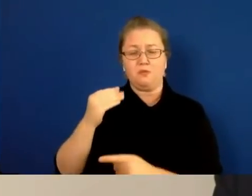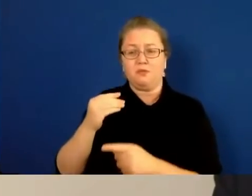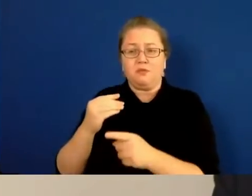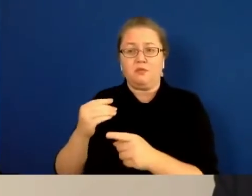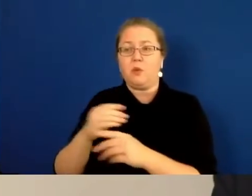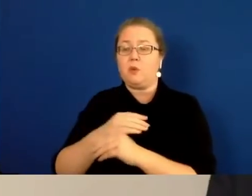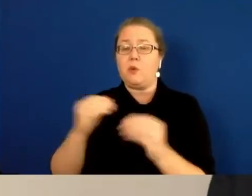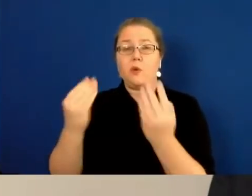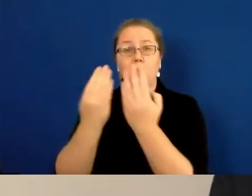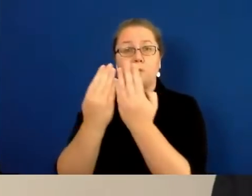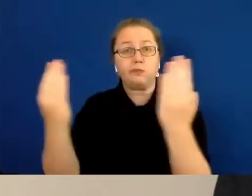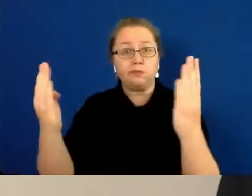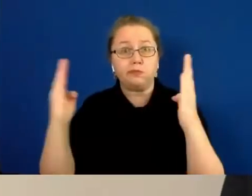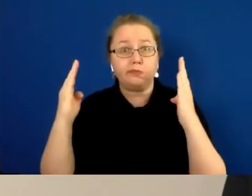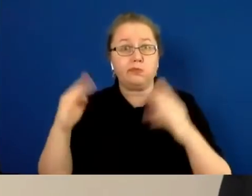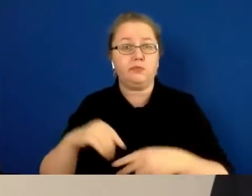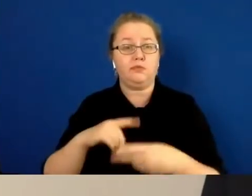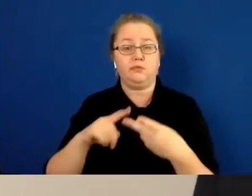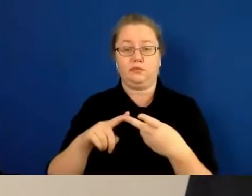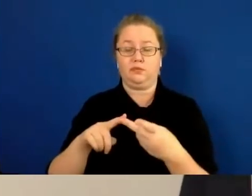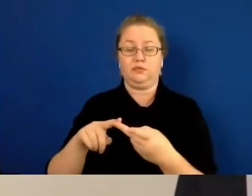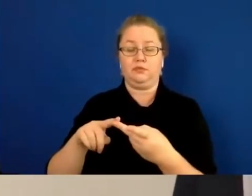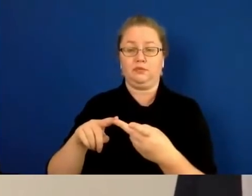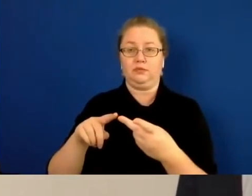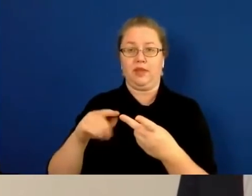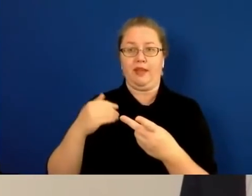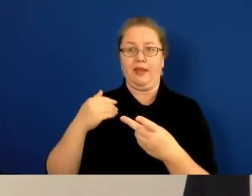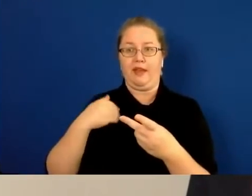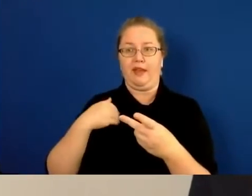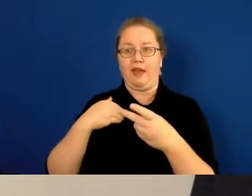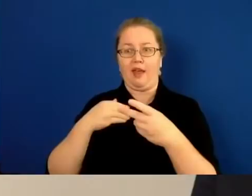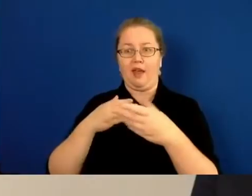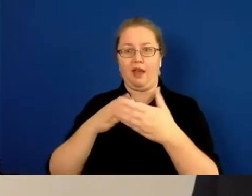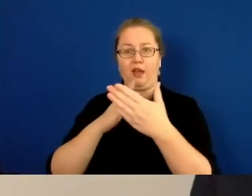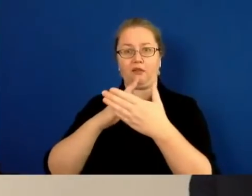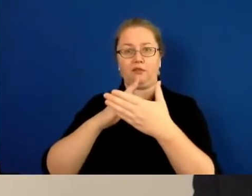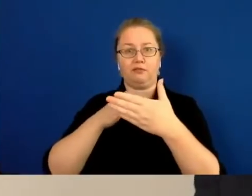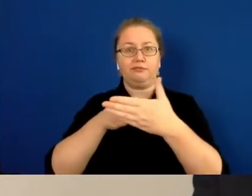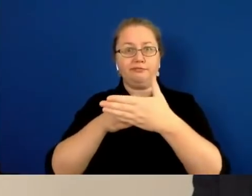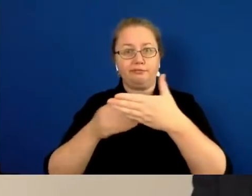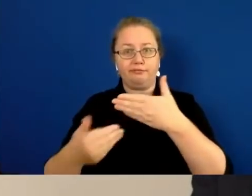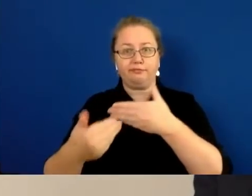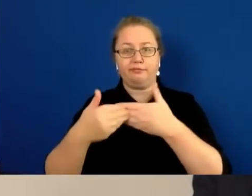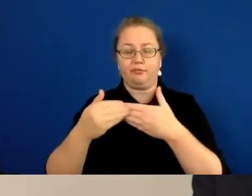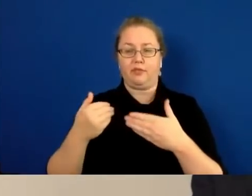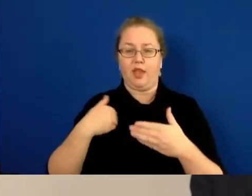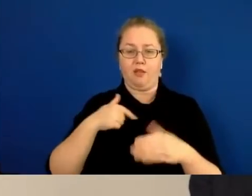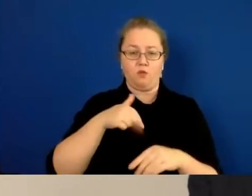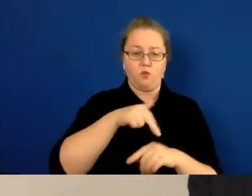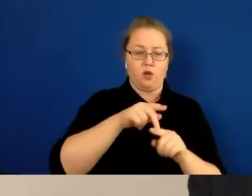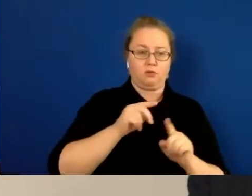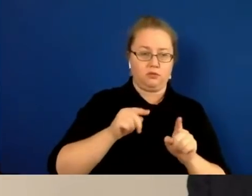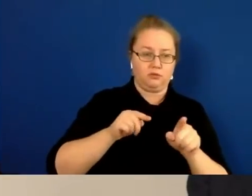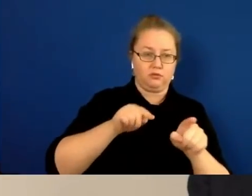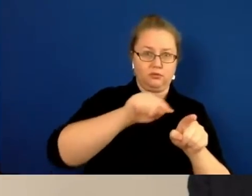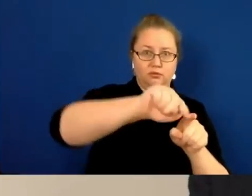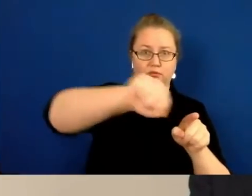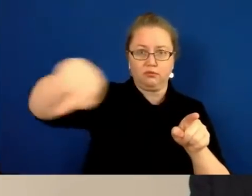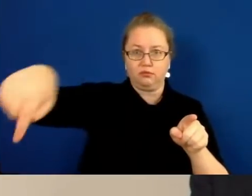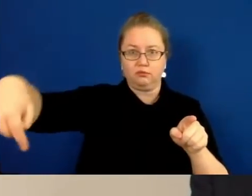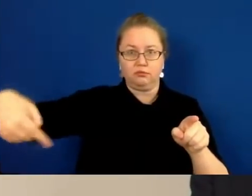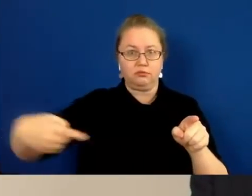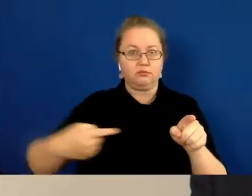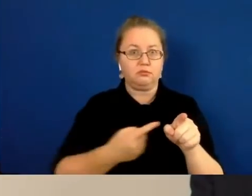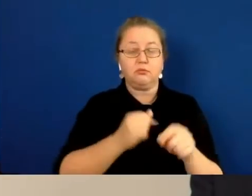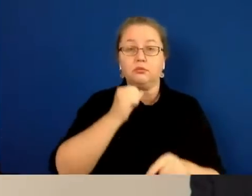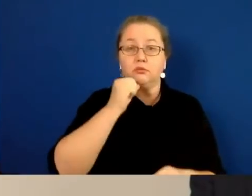prevent transmission of this virus. There are some very clear reasons for this. First, for most of us, our homes do not